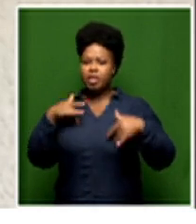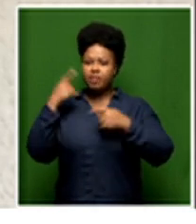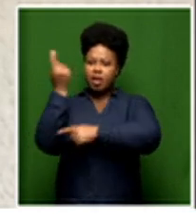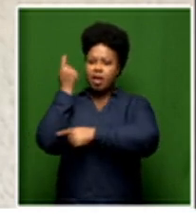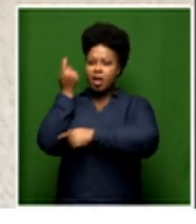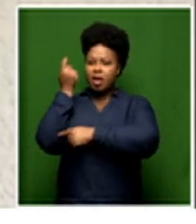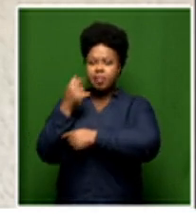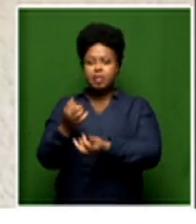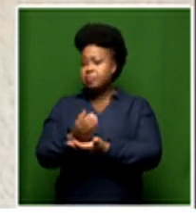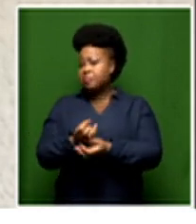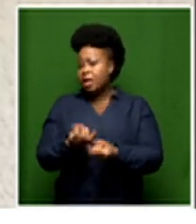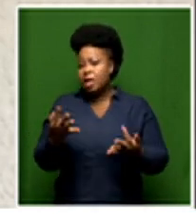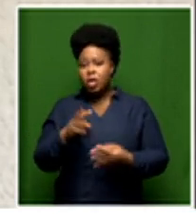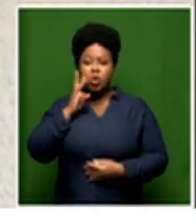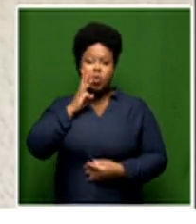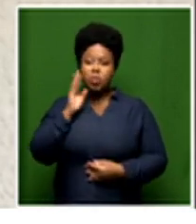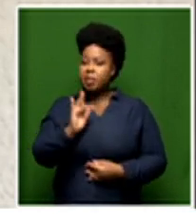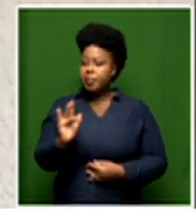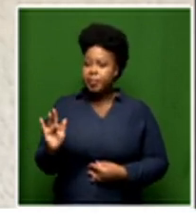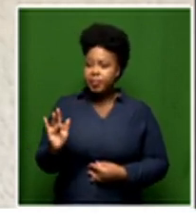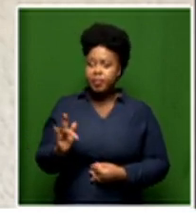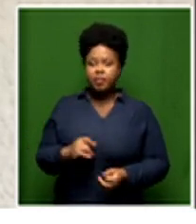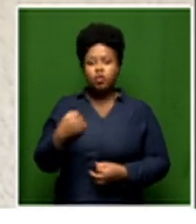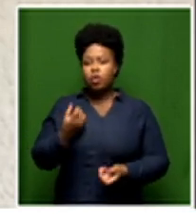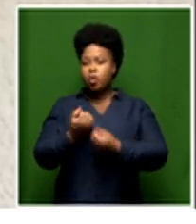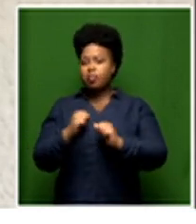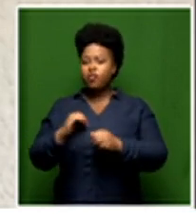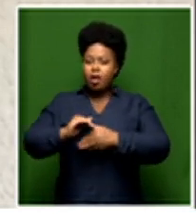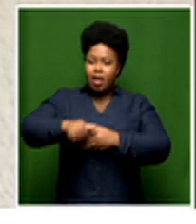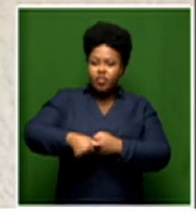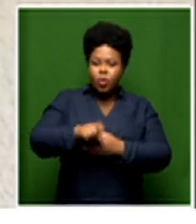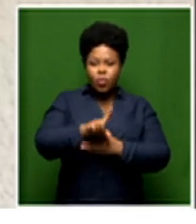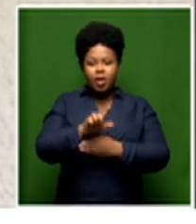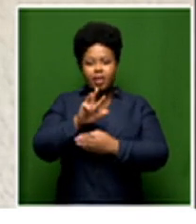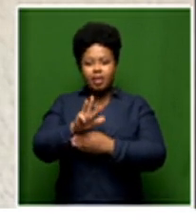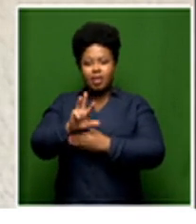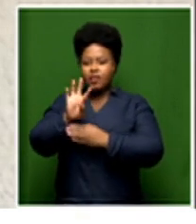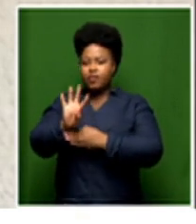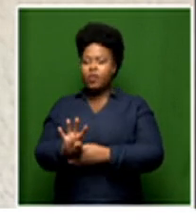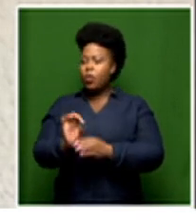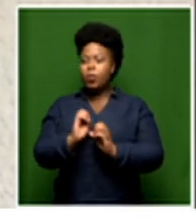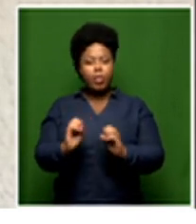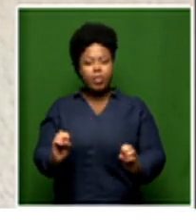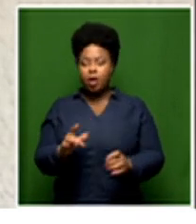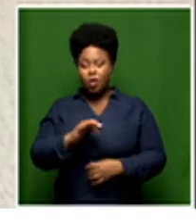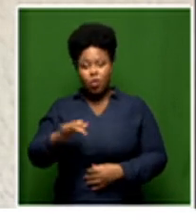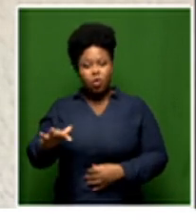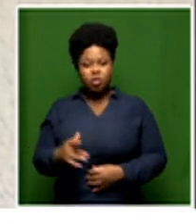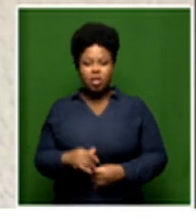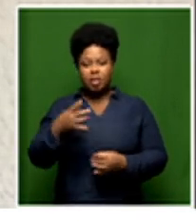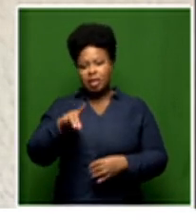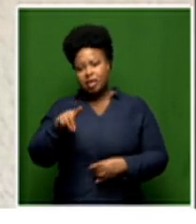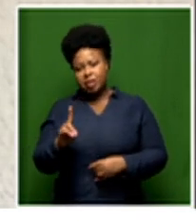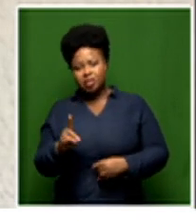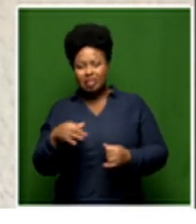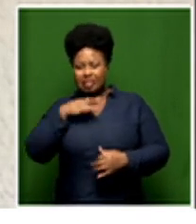of them, they don't have water. Since the dawn of democracy, they've never seen running water. And they share water with animals,